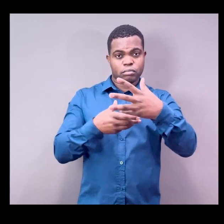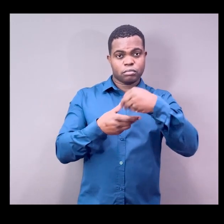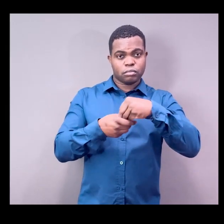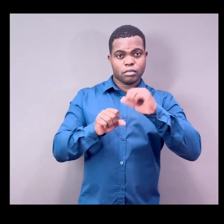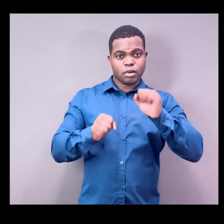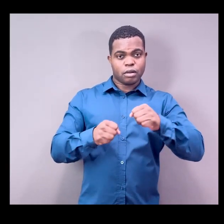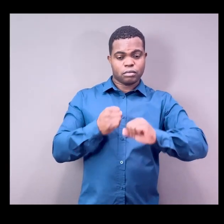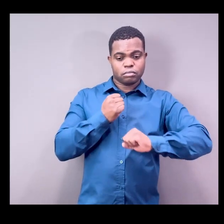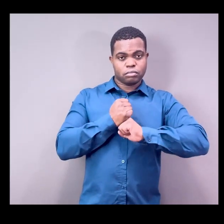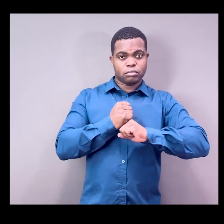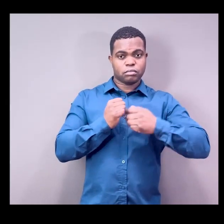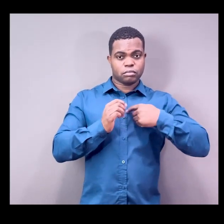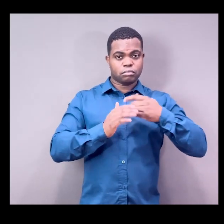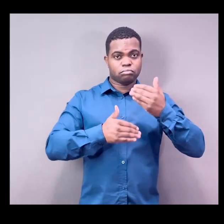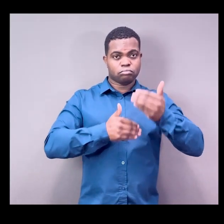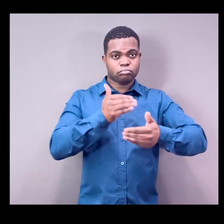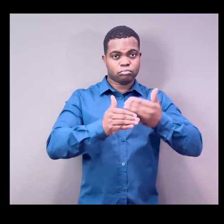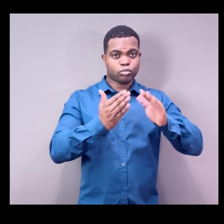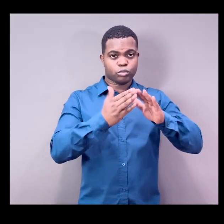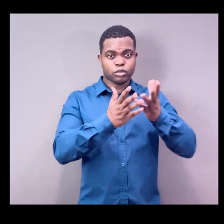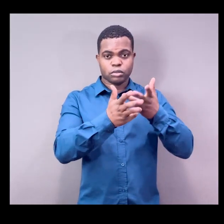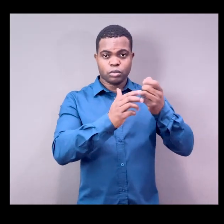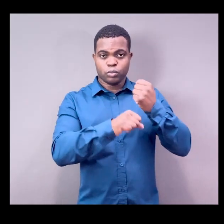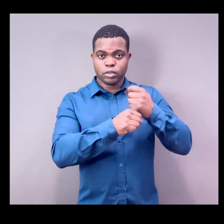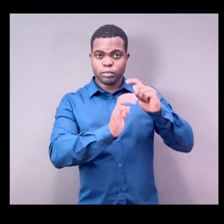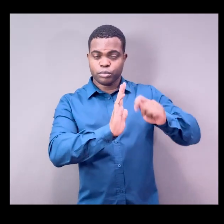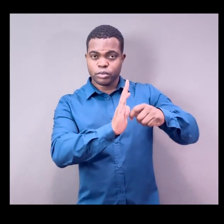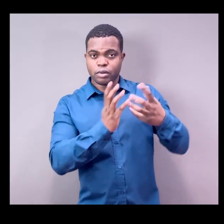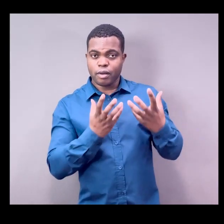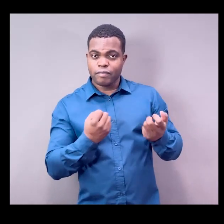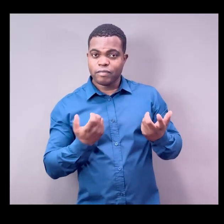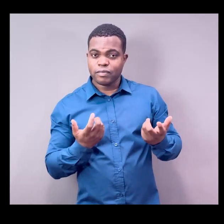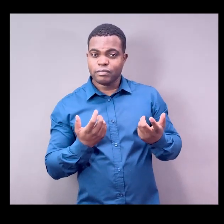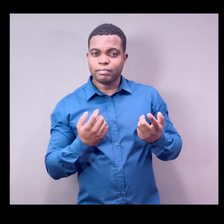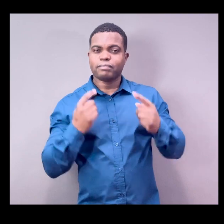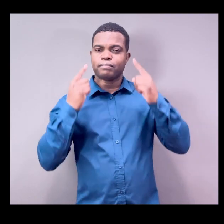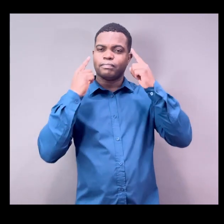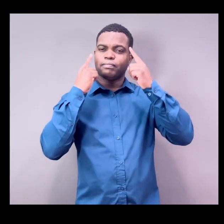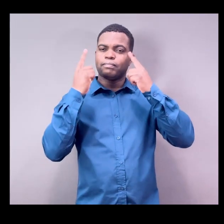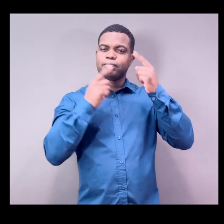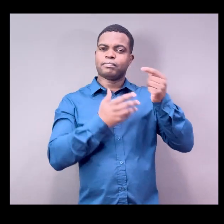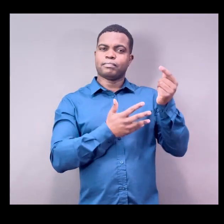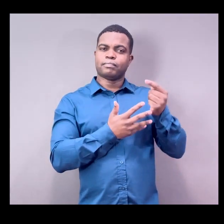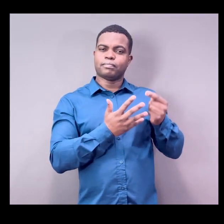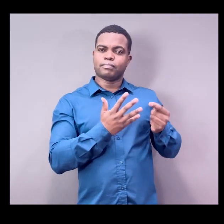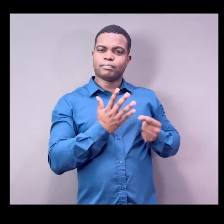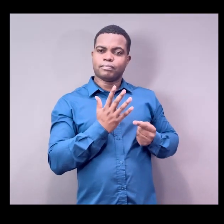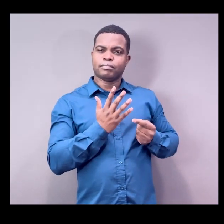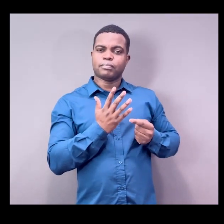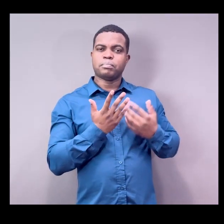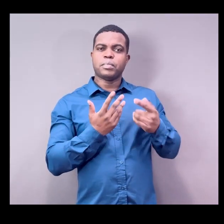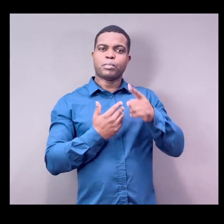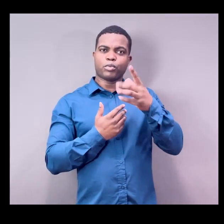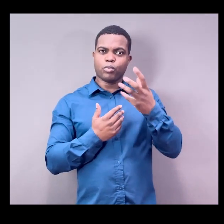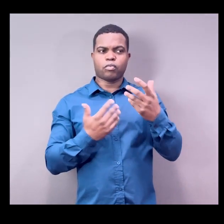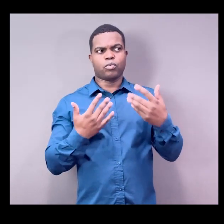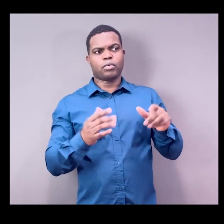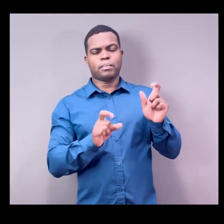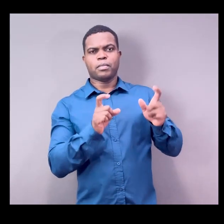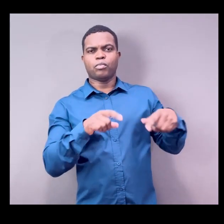human capacity? Do you have resource? Do you have people